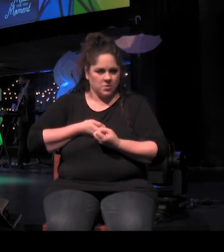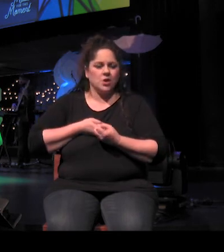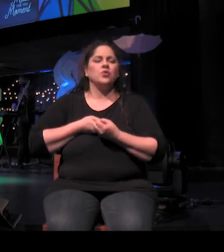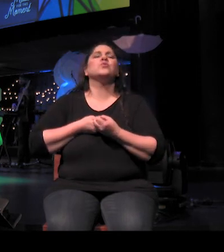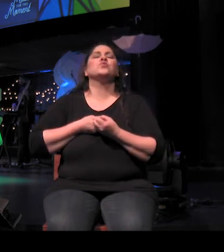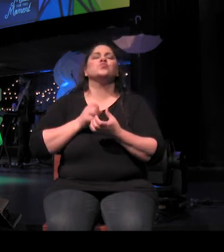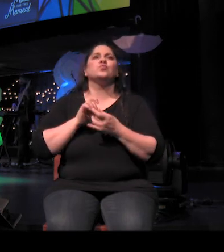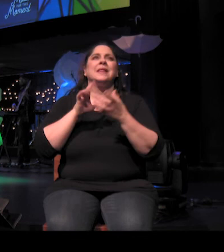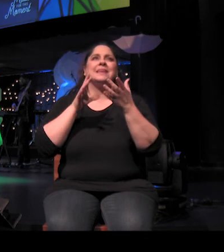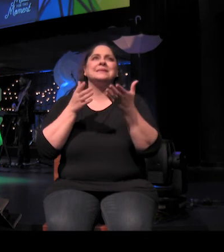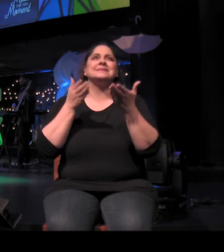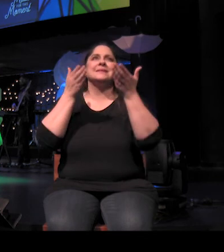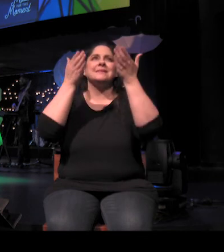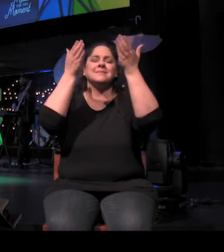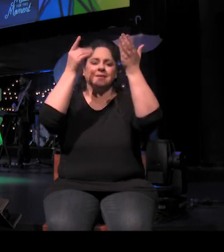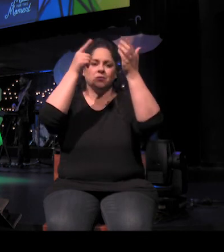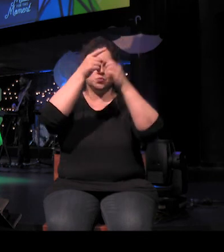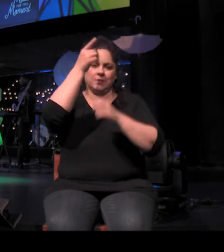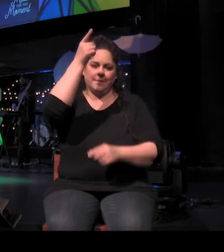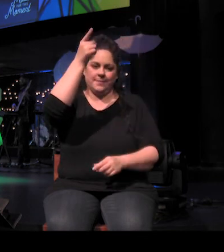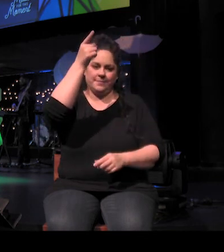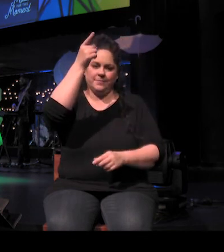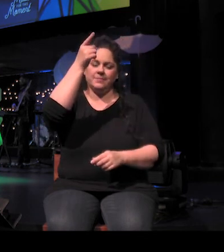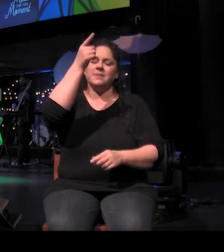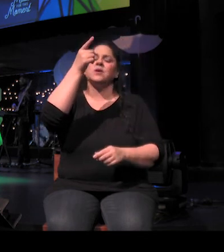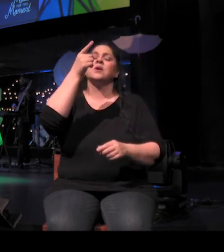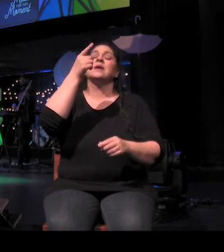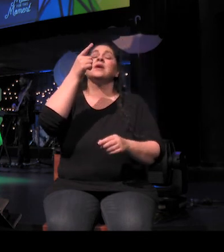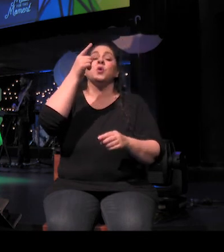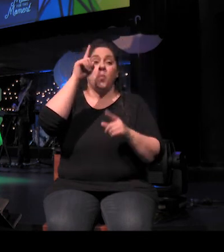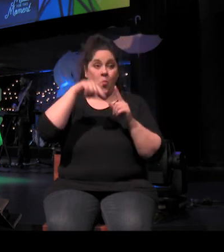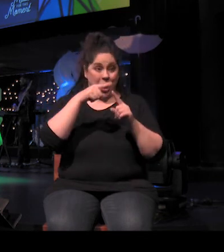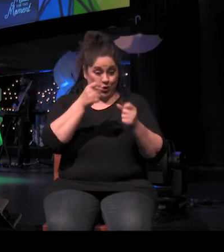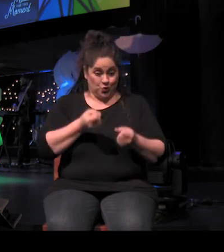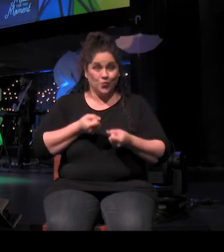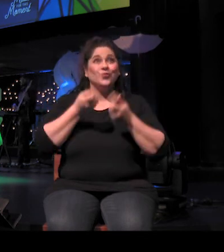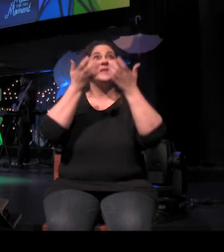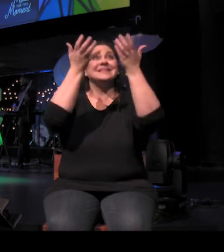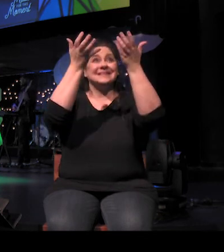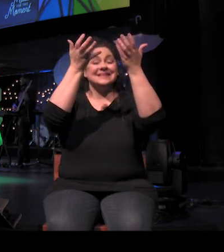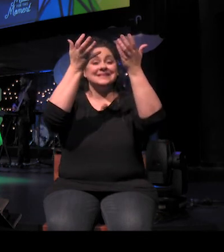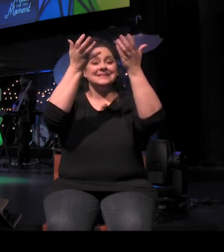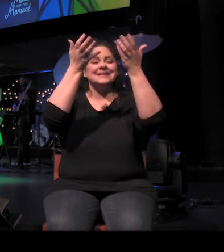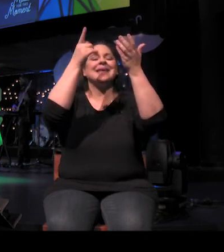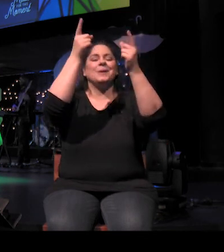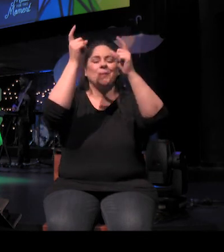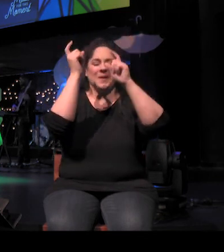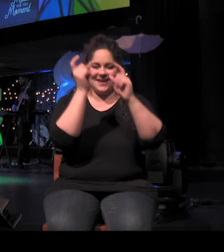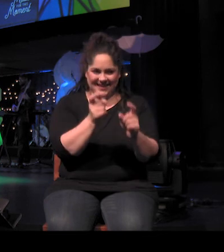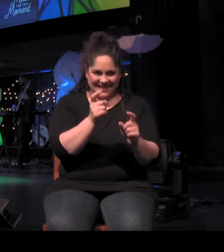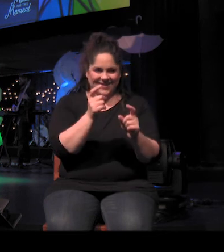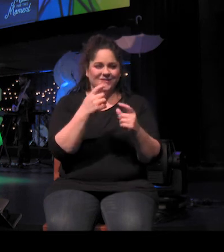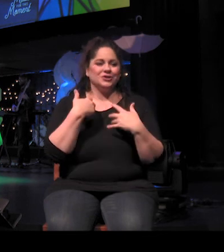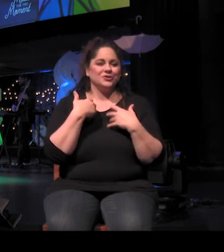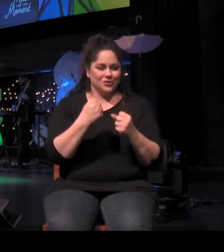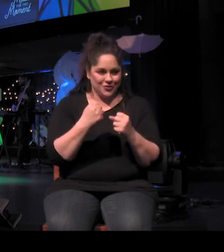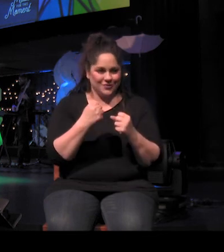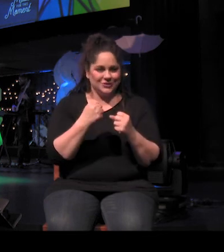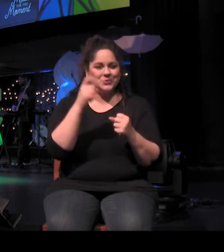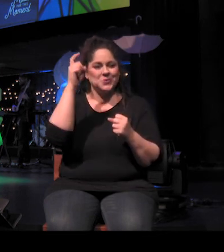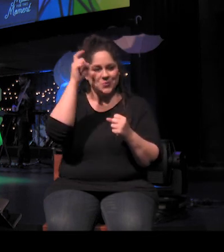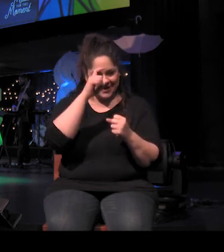in exchange, receive courage, wisdom, strength, and